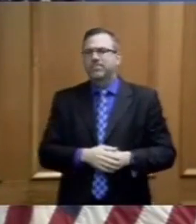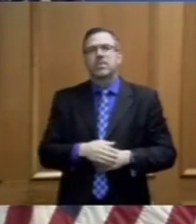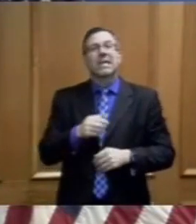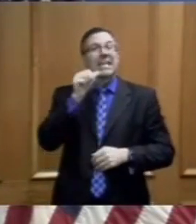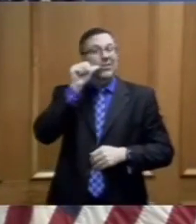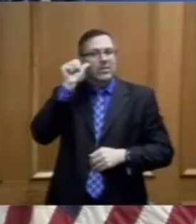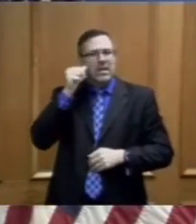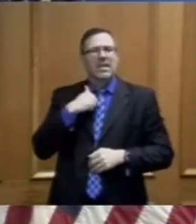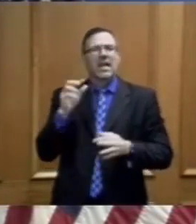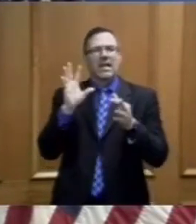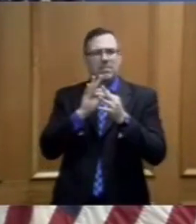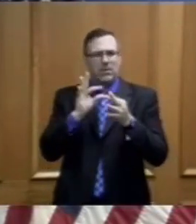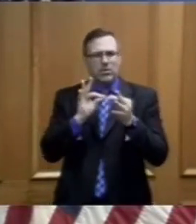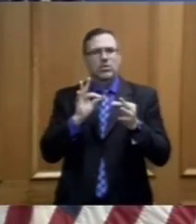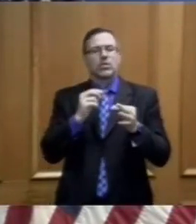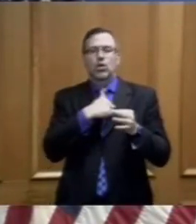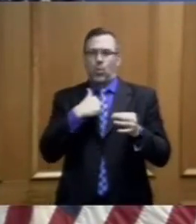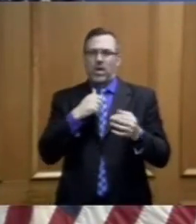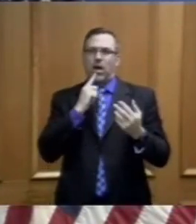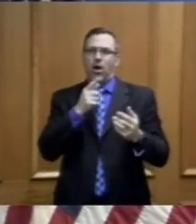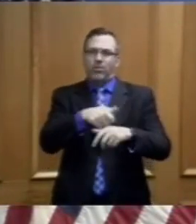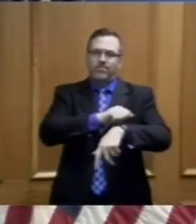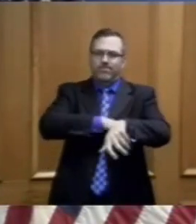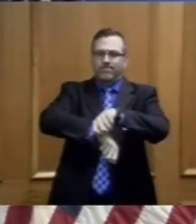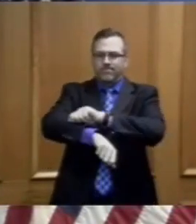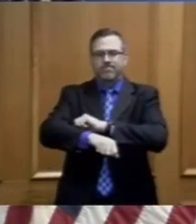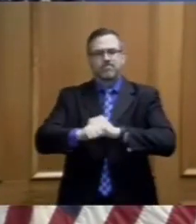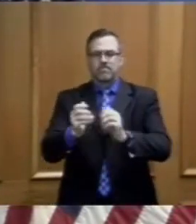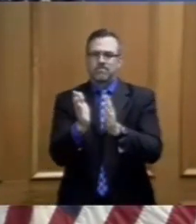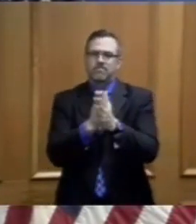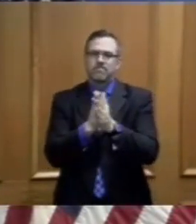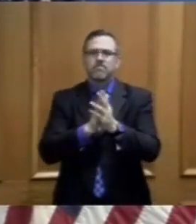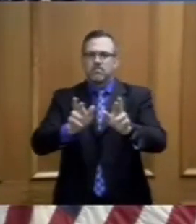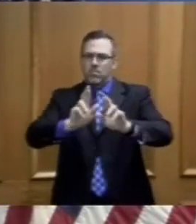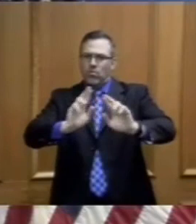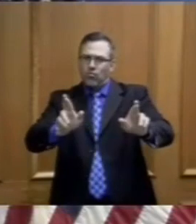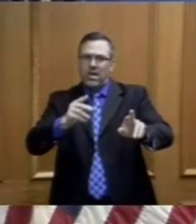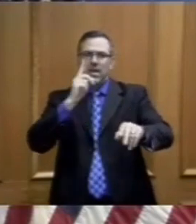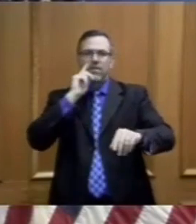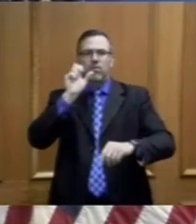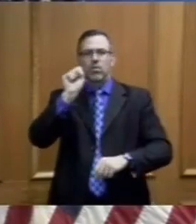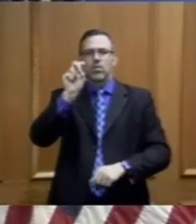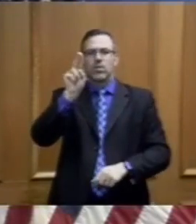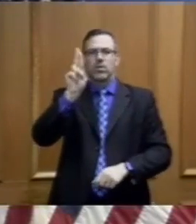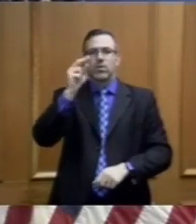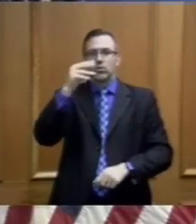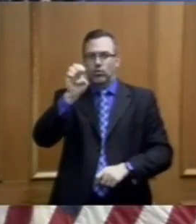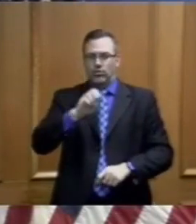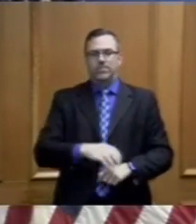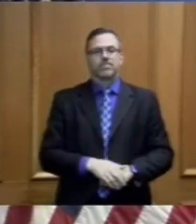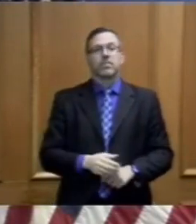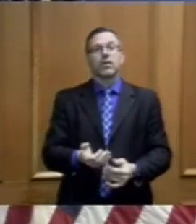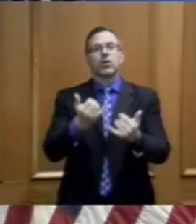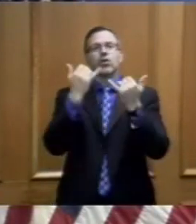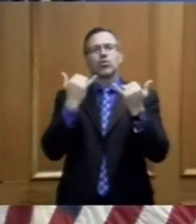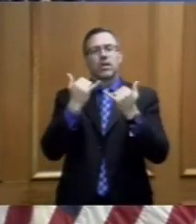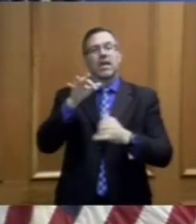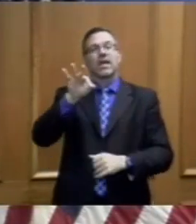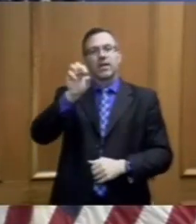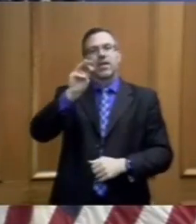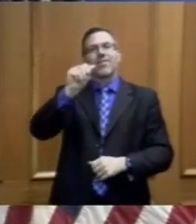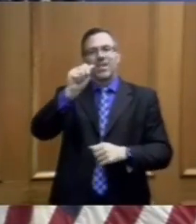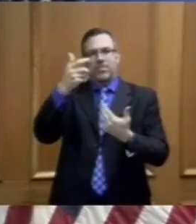for the potential surge in COVID-19 cases. Today, FEMA approved our COVID-19 major